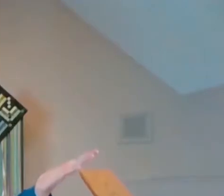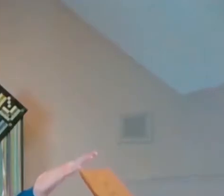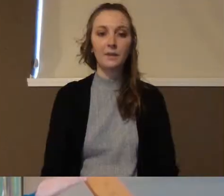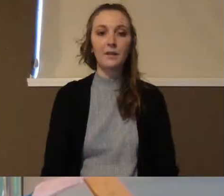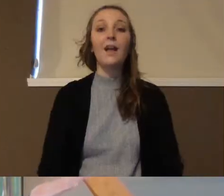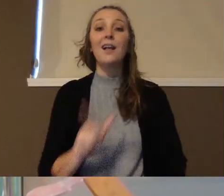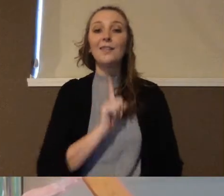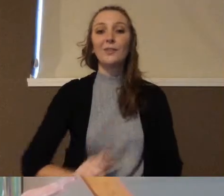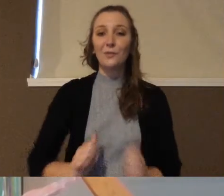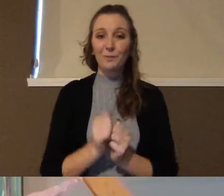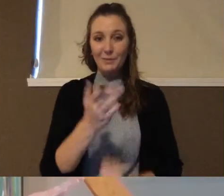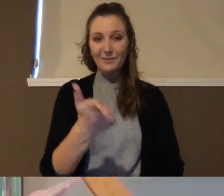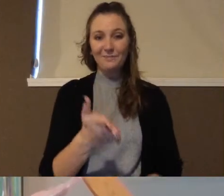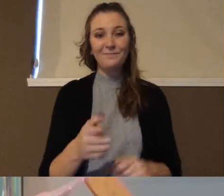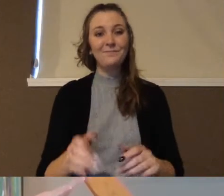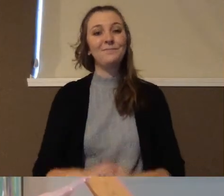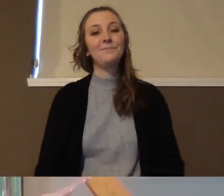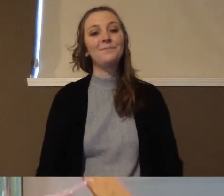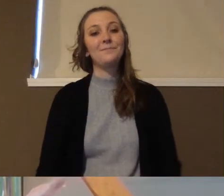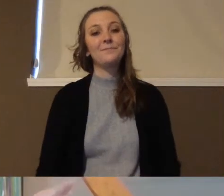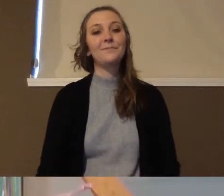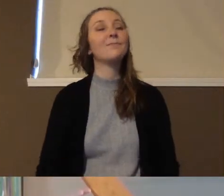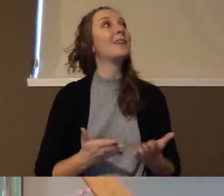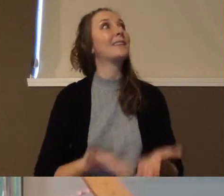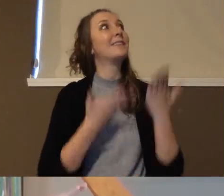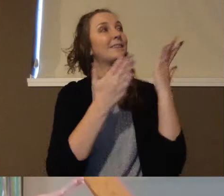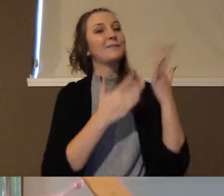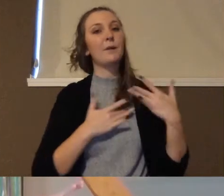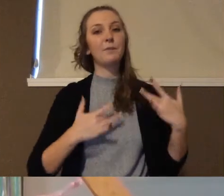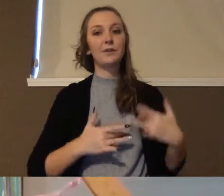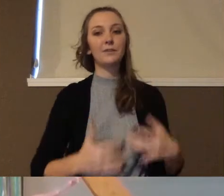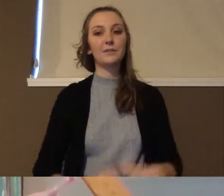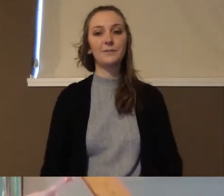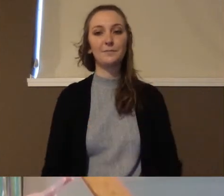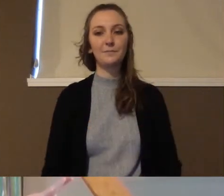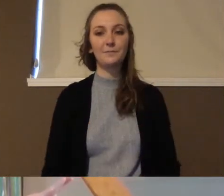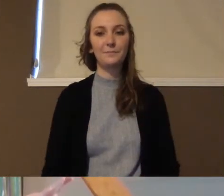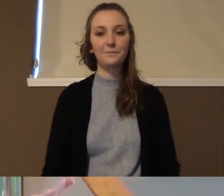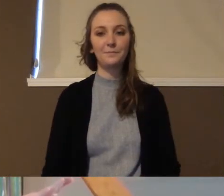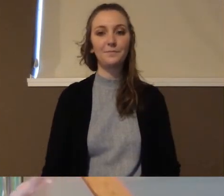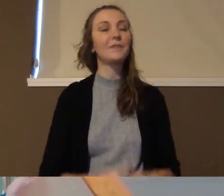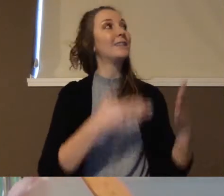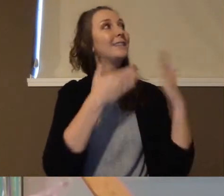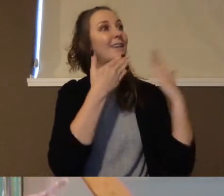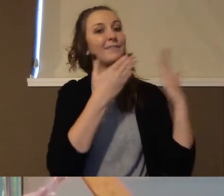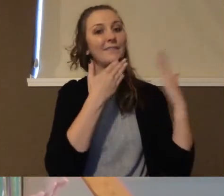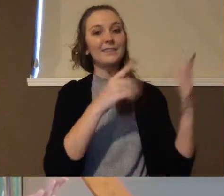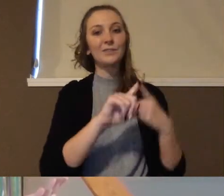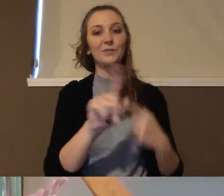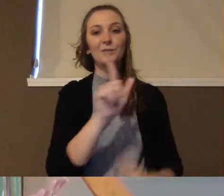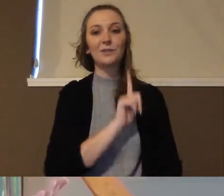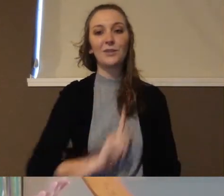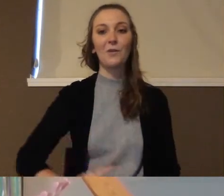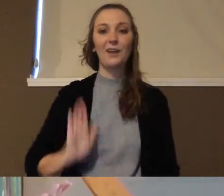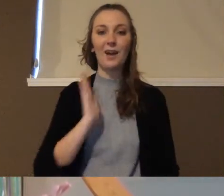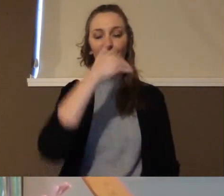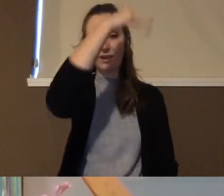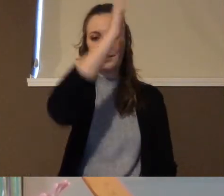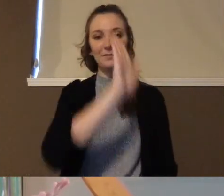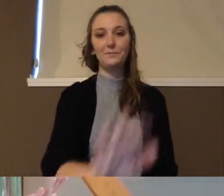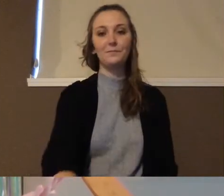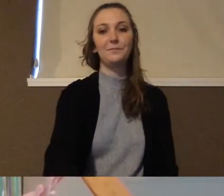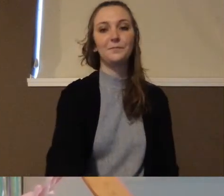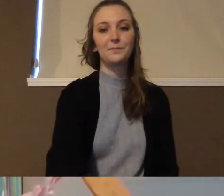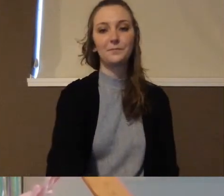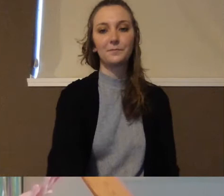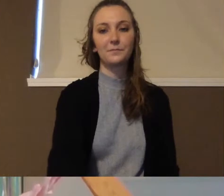The Lord be with you. Lift up your hearts. Let us give thanks to the Lord our God.